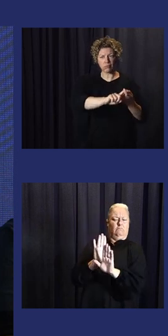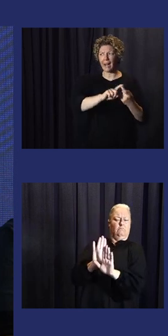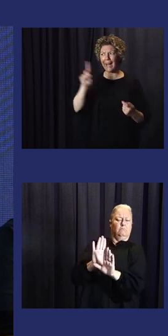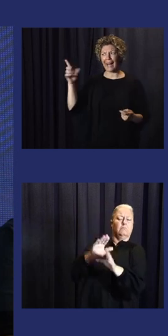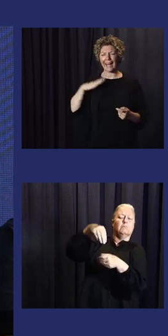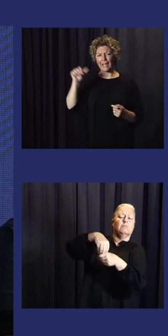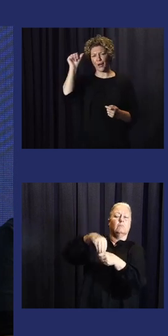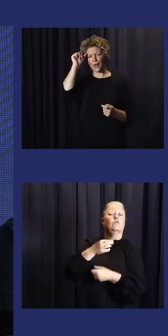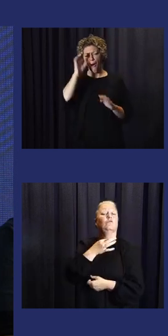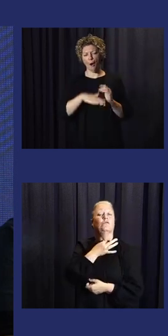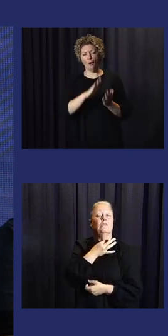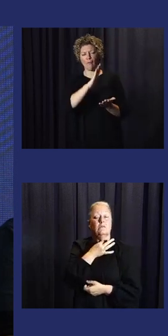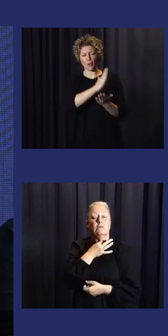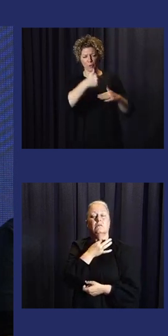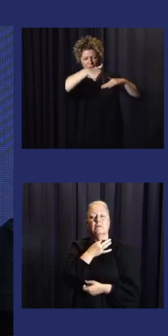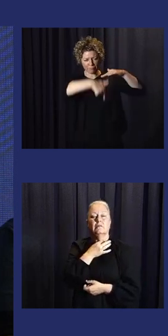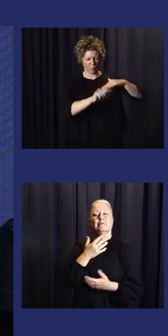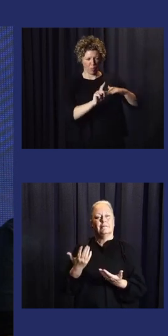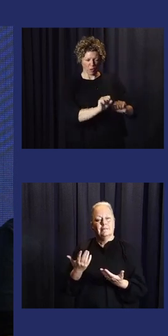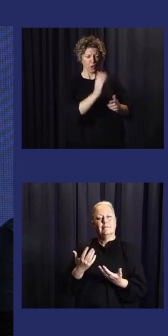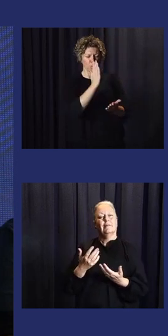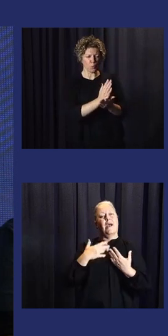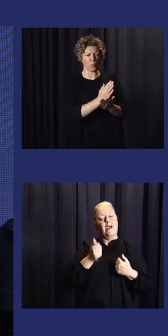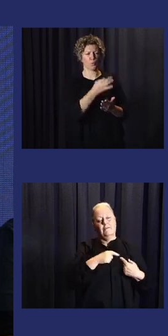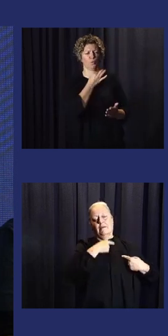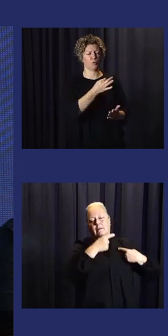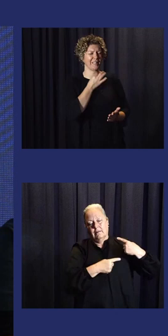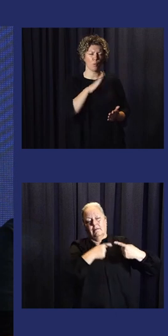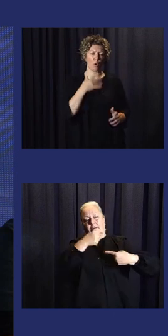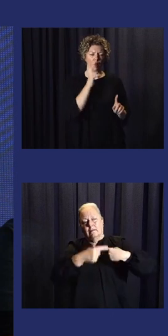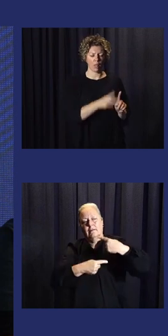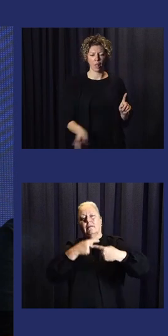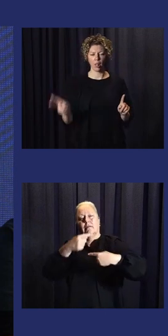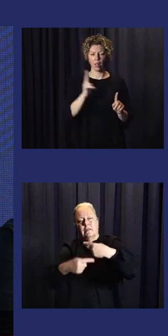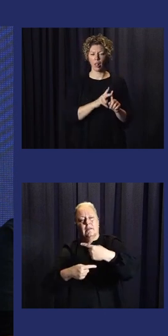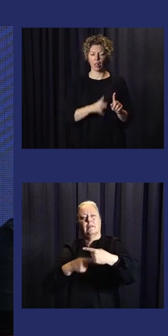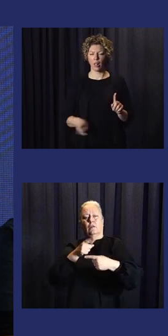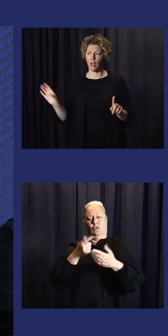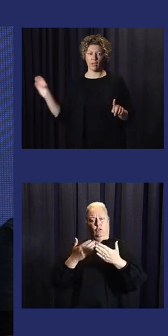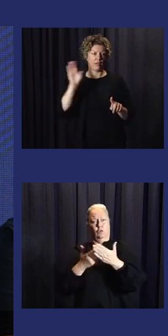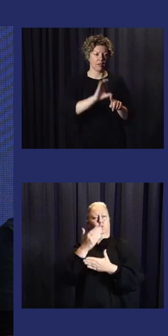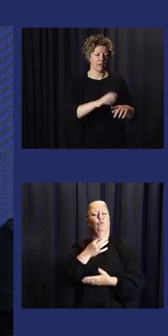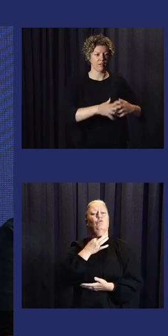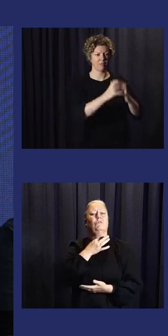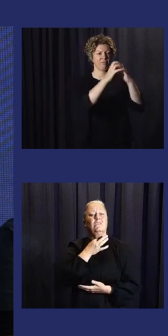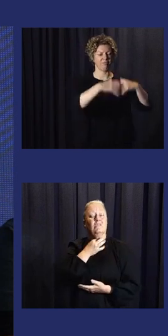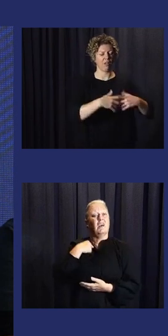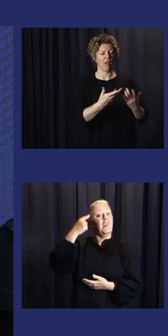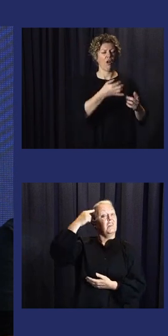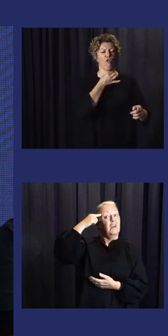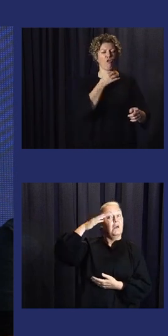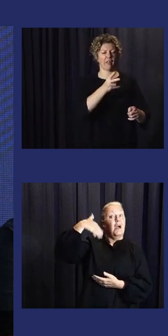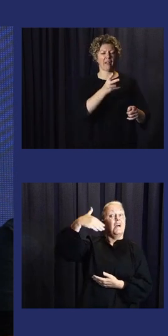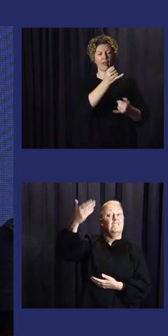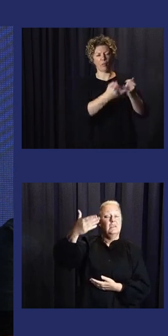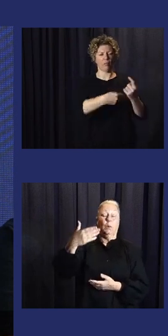Otherwise, we'll continue in this spiral of creating new risks, and we will have to pay